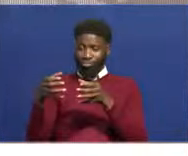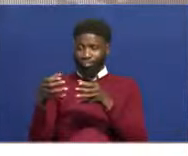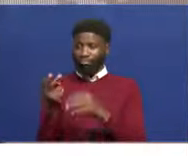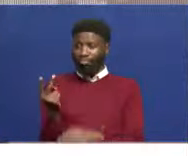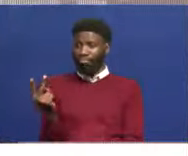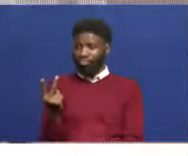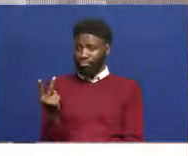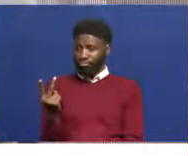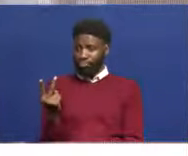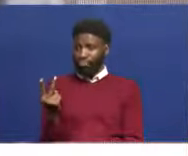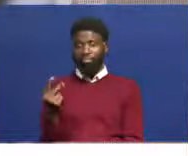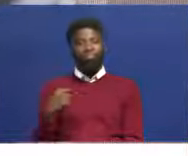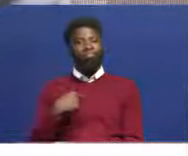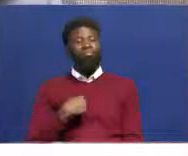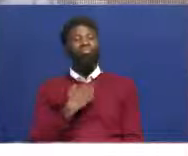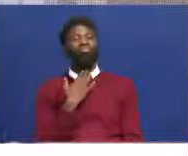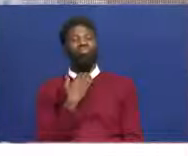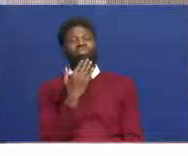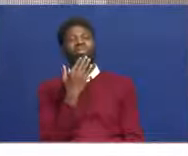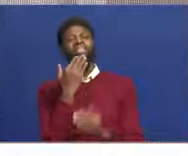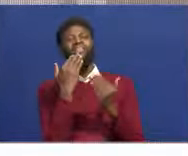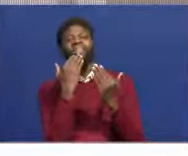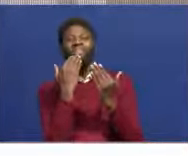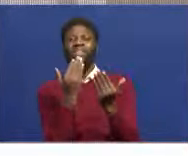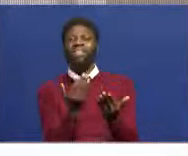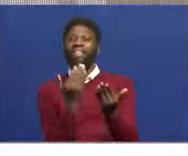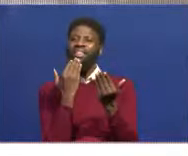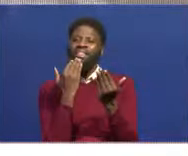to thank President Ruto